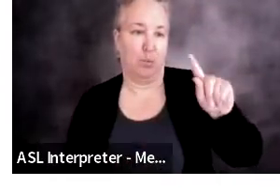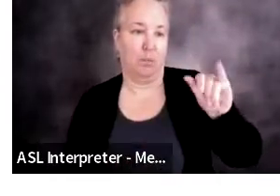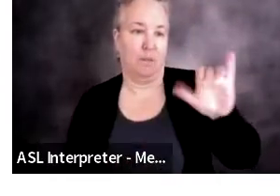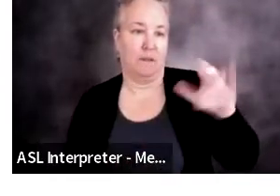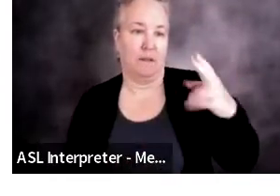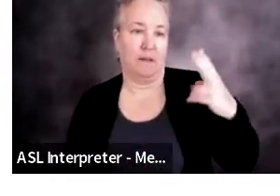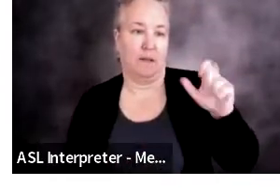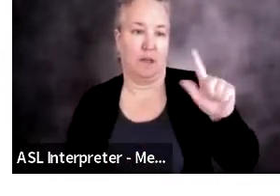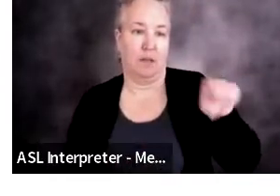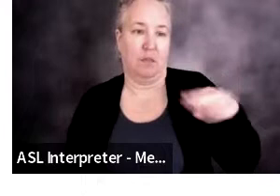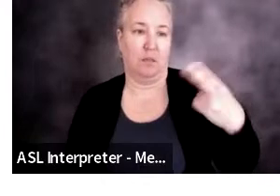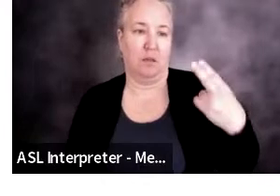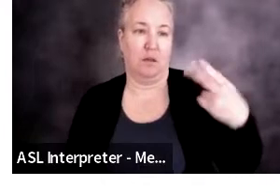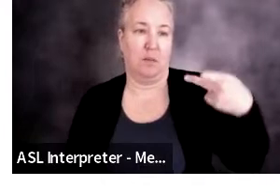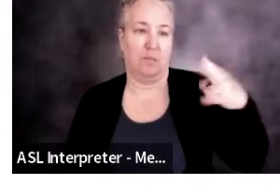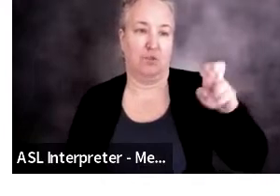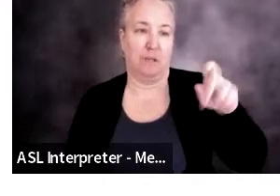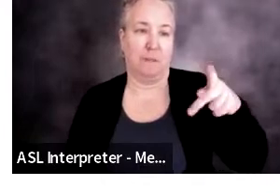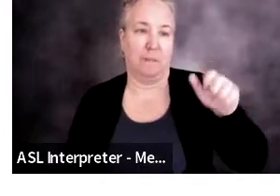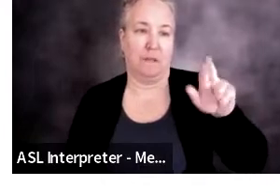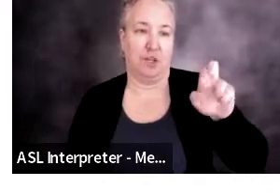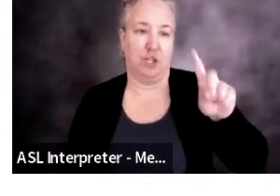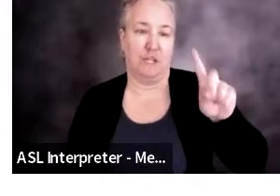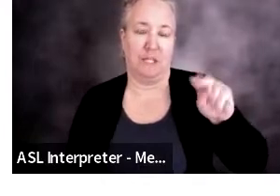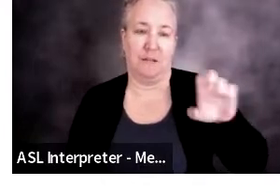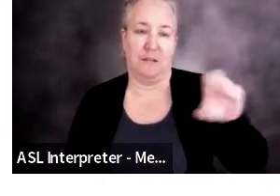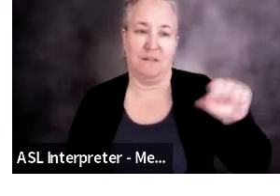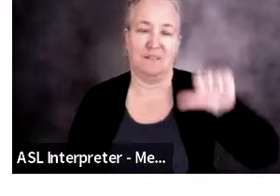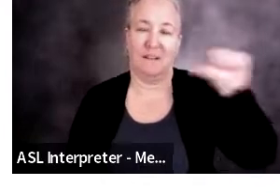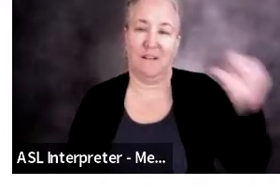publichealthpreparedness@phila.gov or call us at